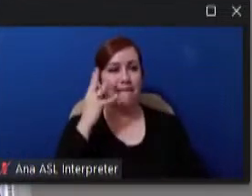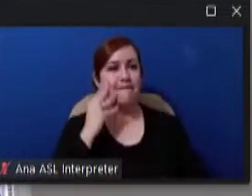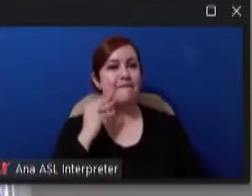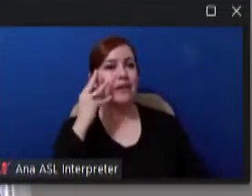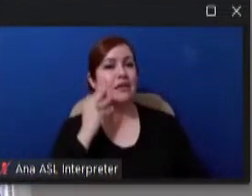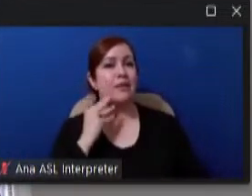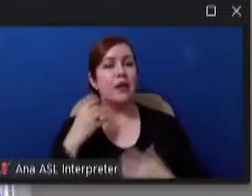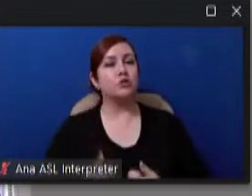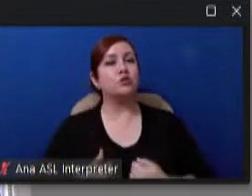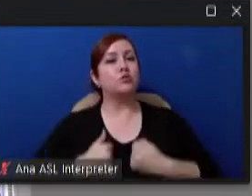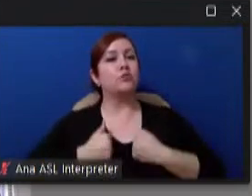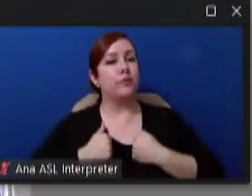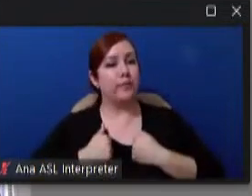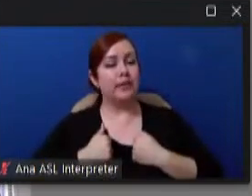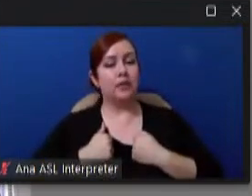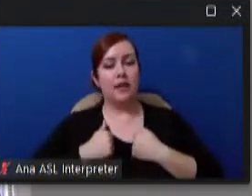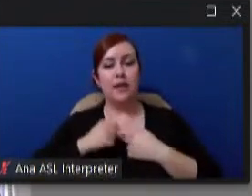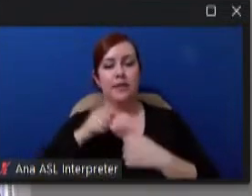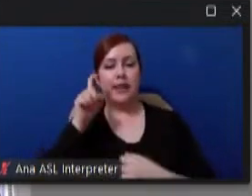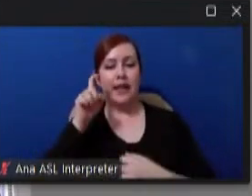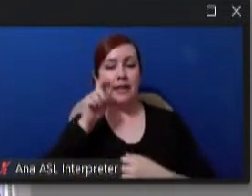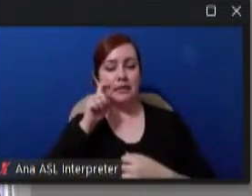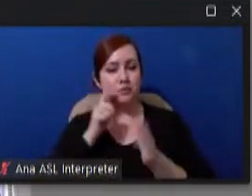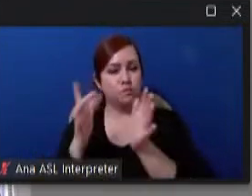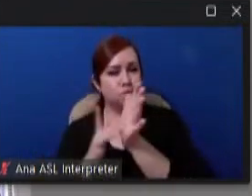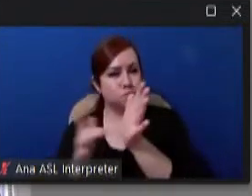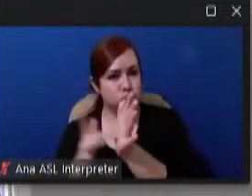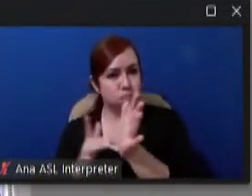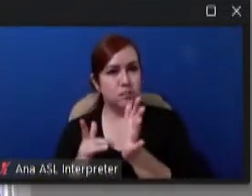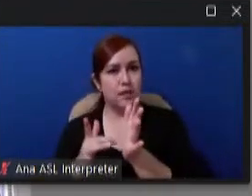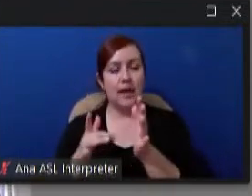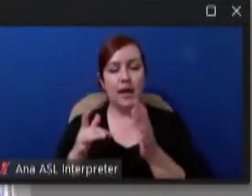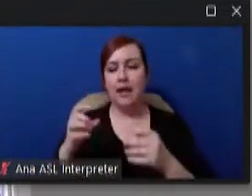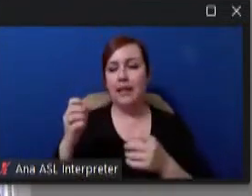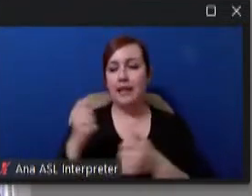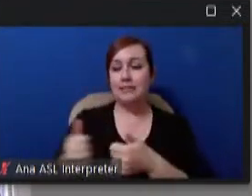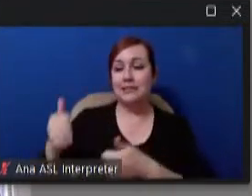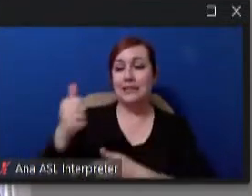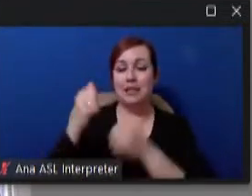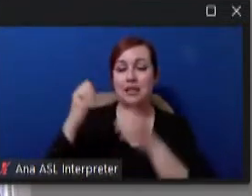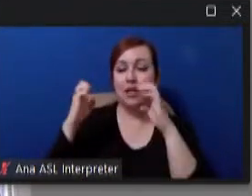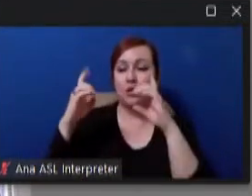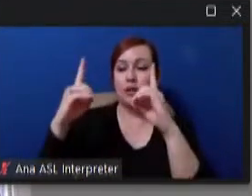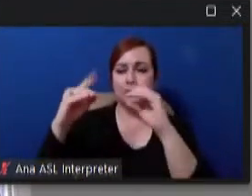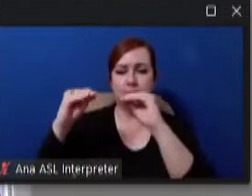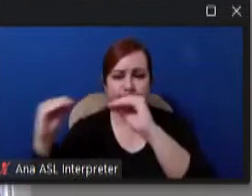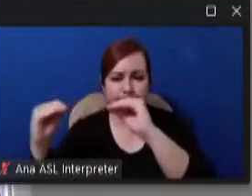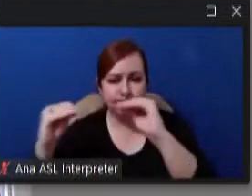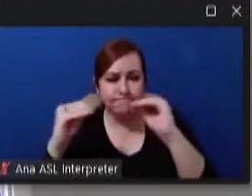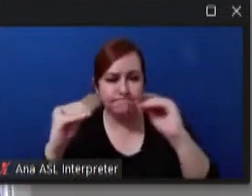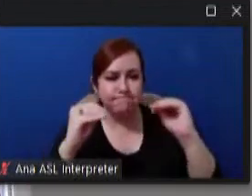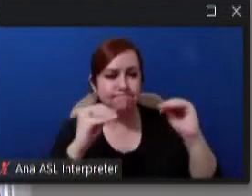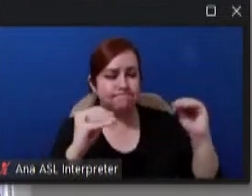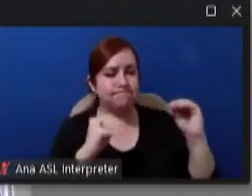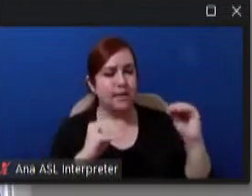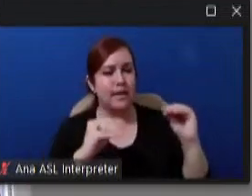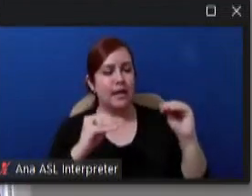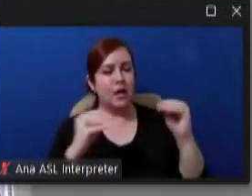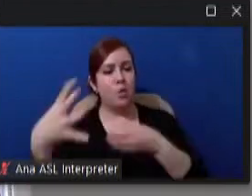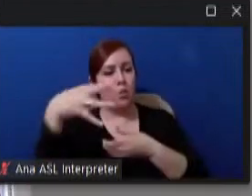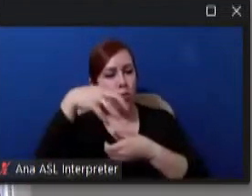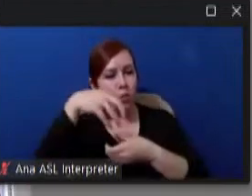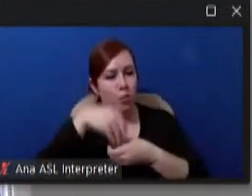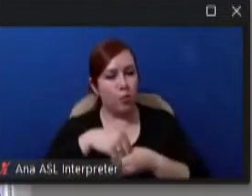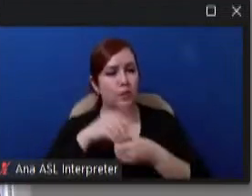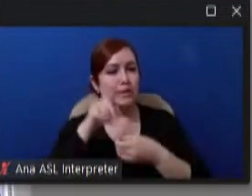protocol for victims of sexual violence. The Secretariat for Education, through the implementation of comprehensive